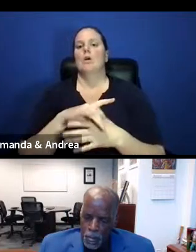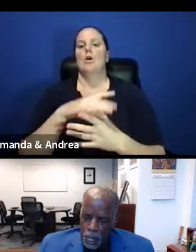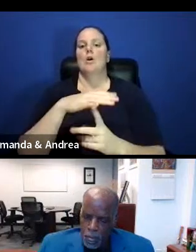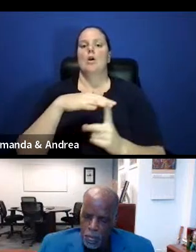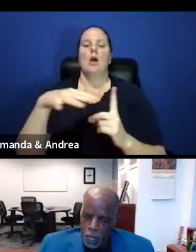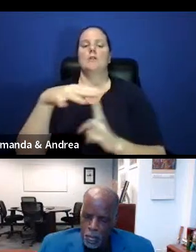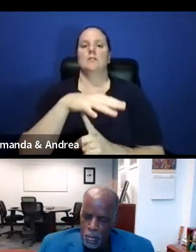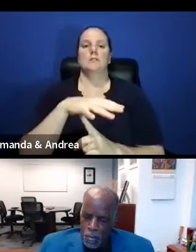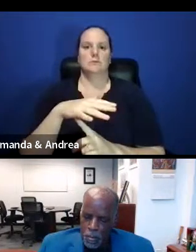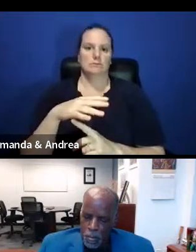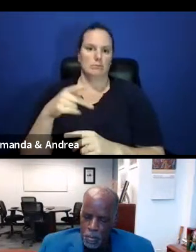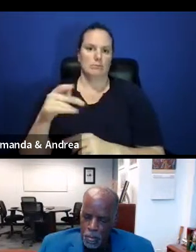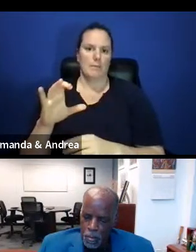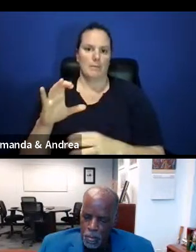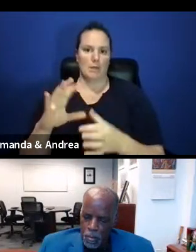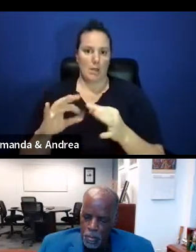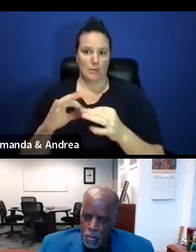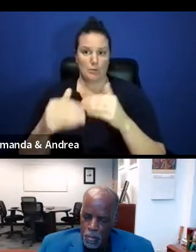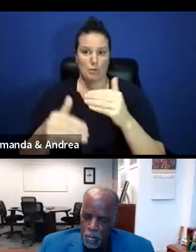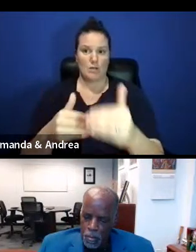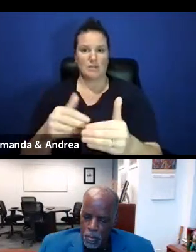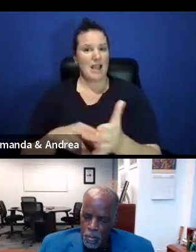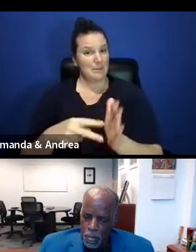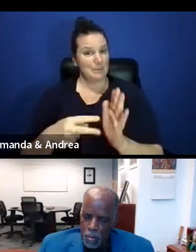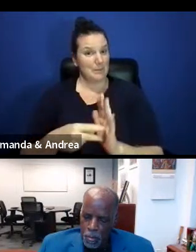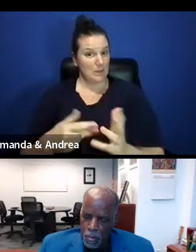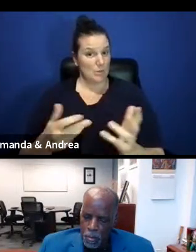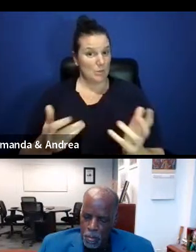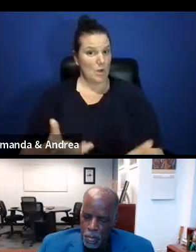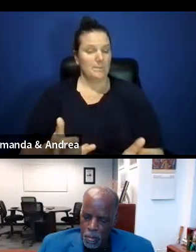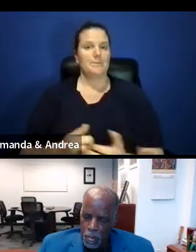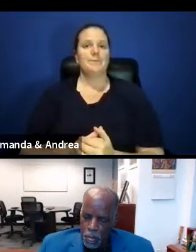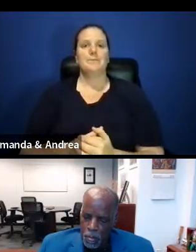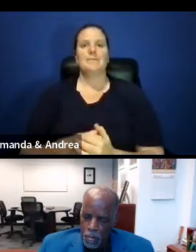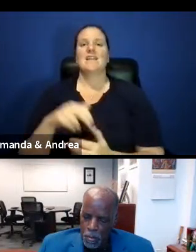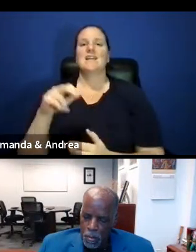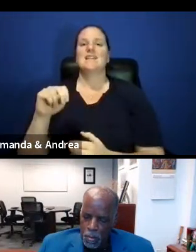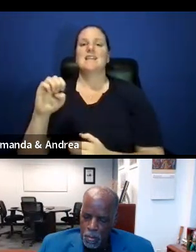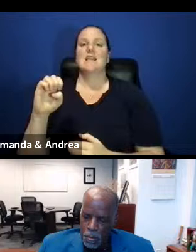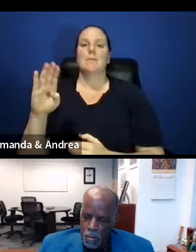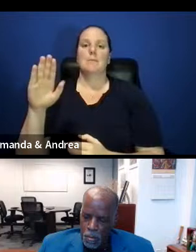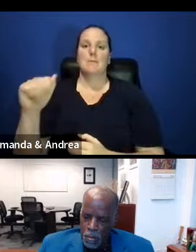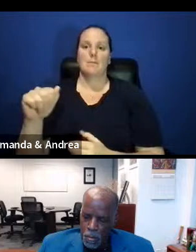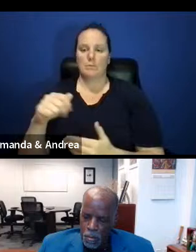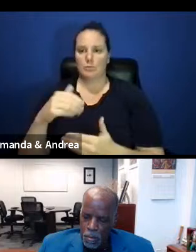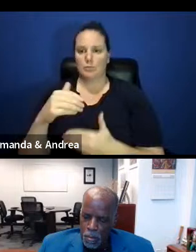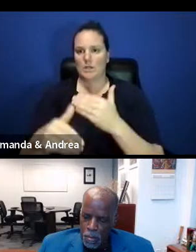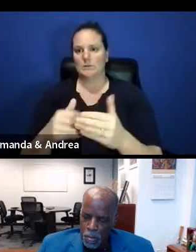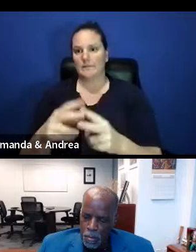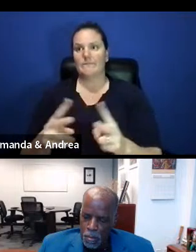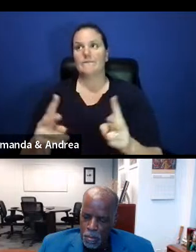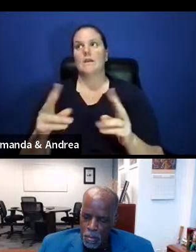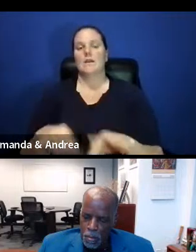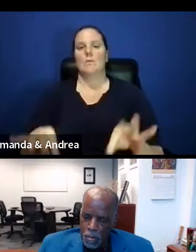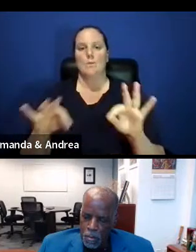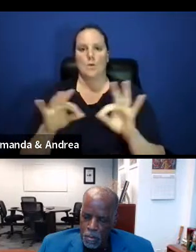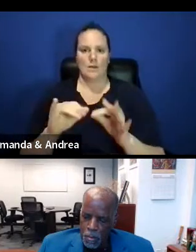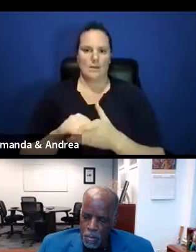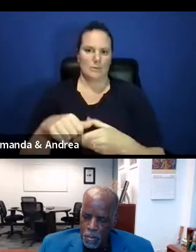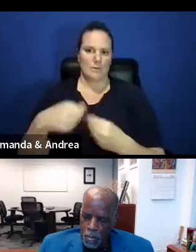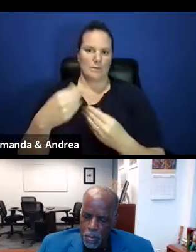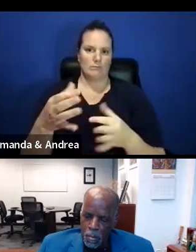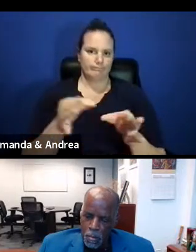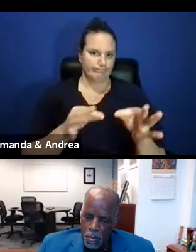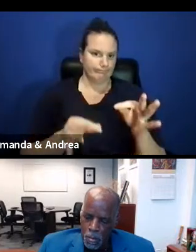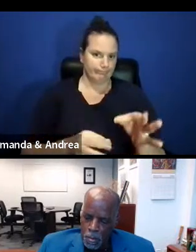comment process. So I guess what I mean by this is the NEPA process, while very important, it provides a prescriptive